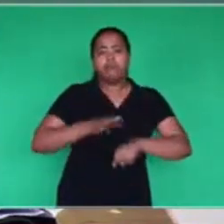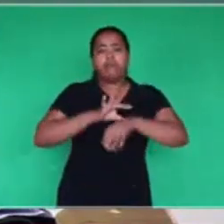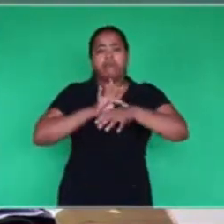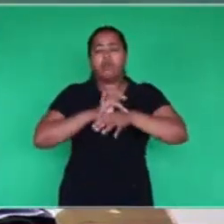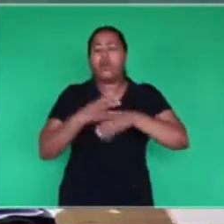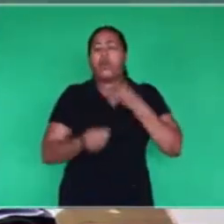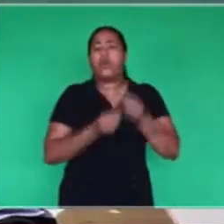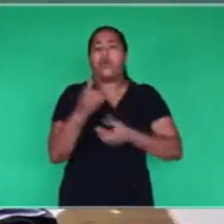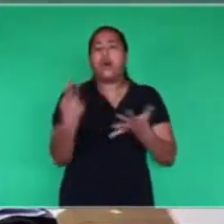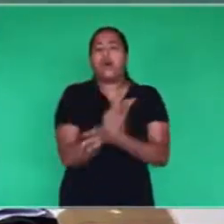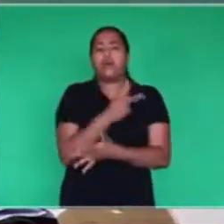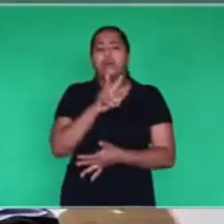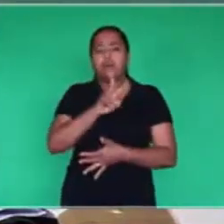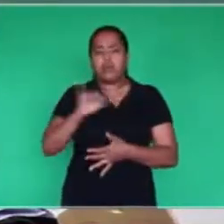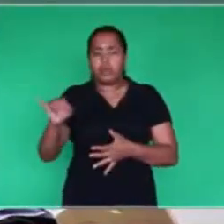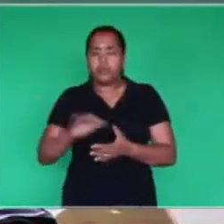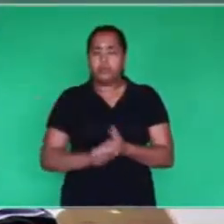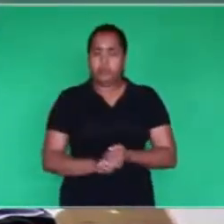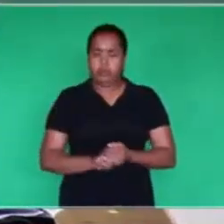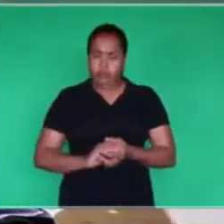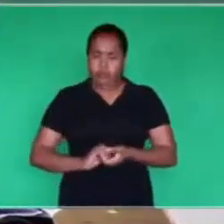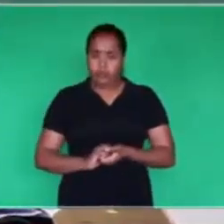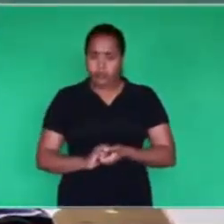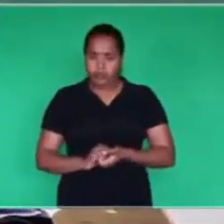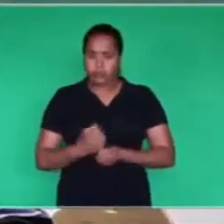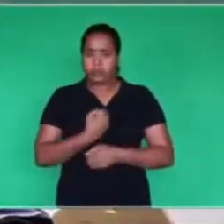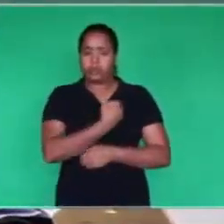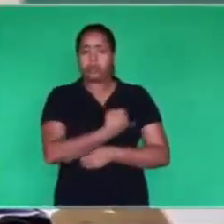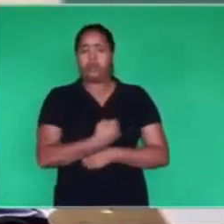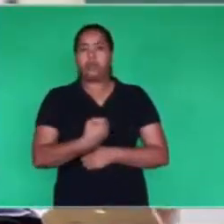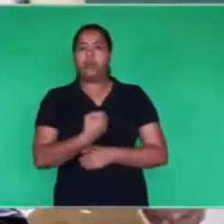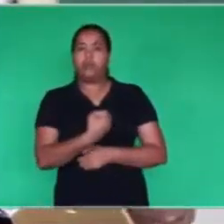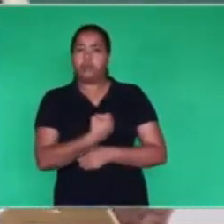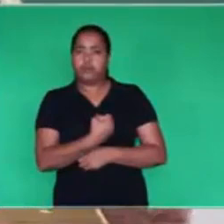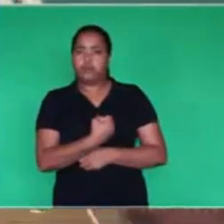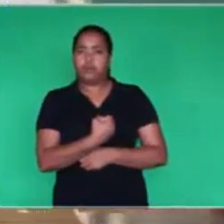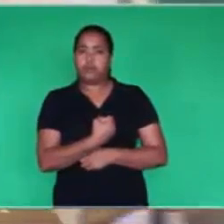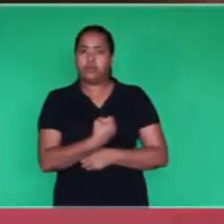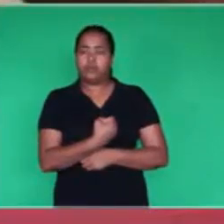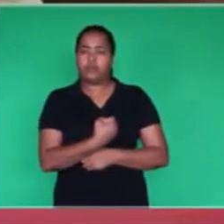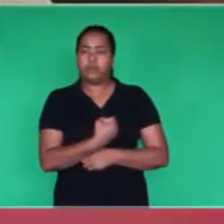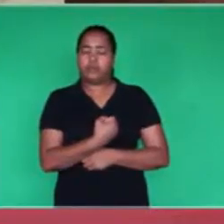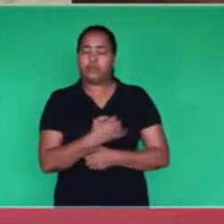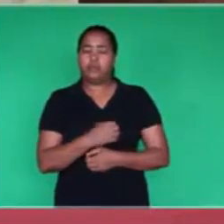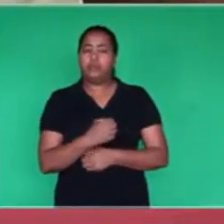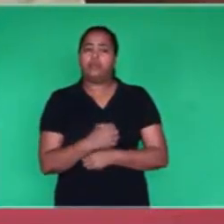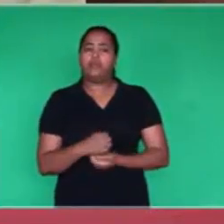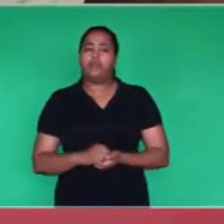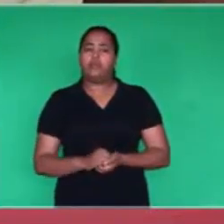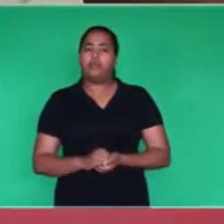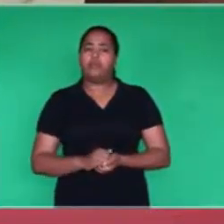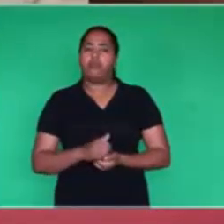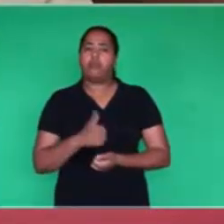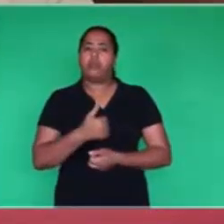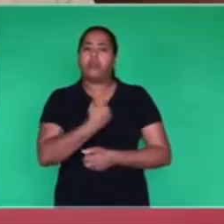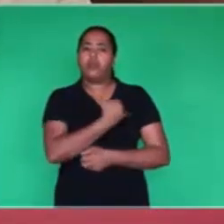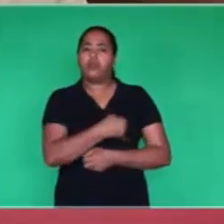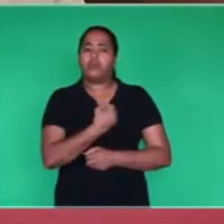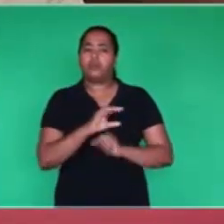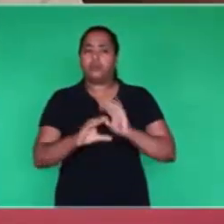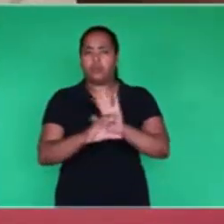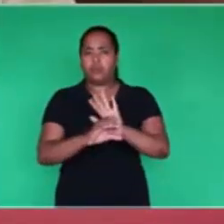John, chapter 2, verse 15. The Word of God says, Do not love the